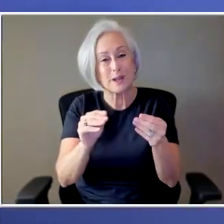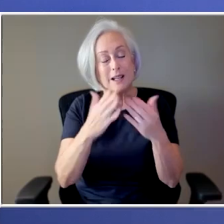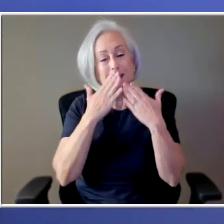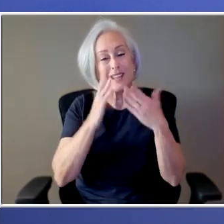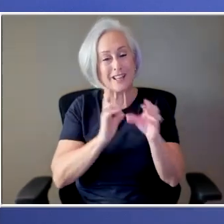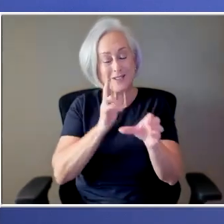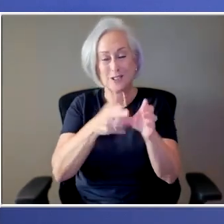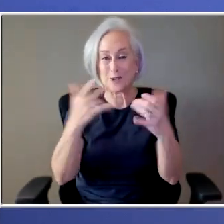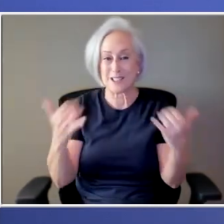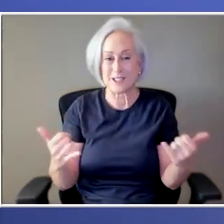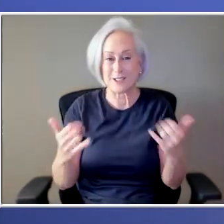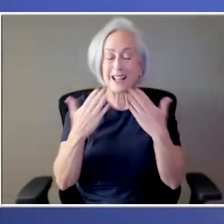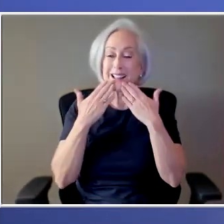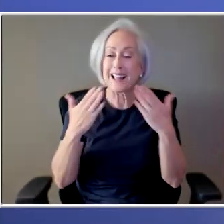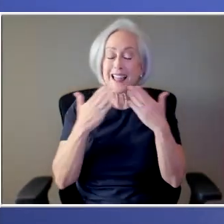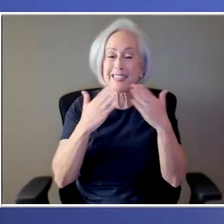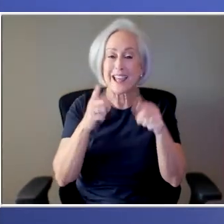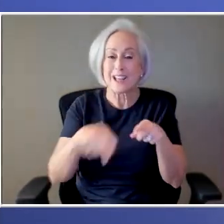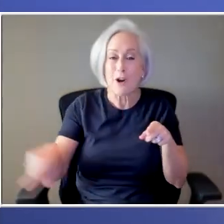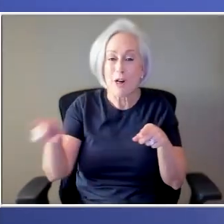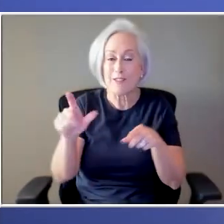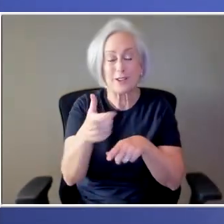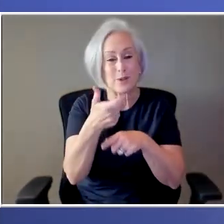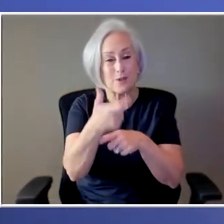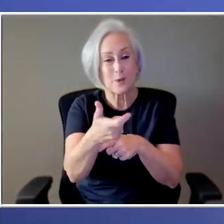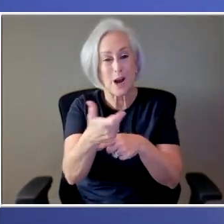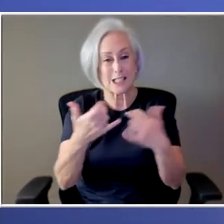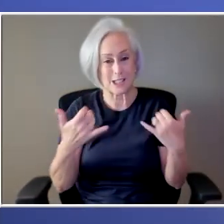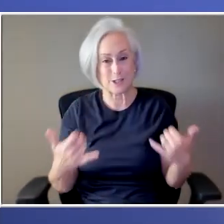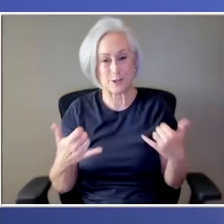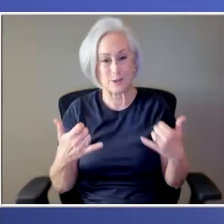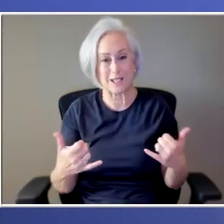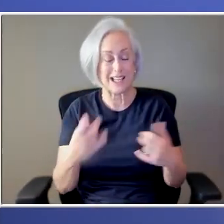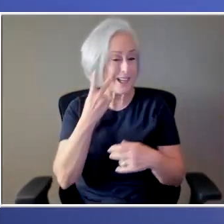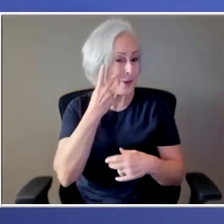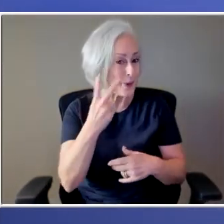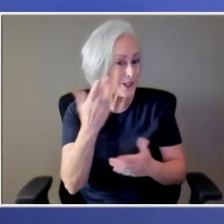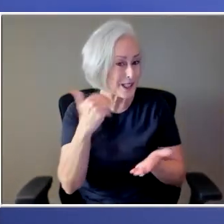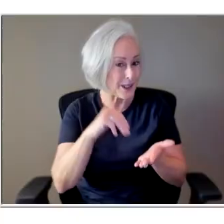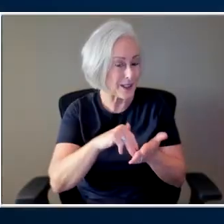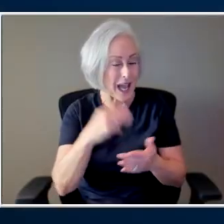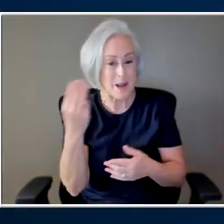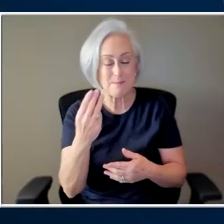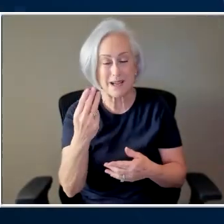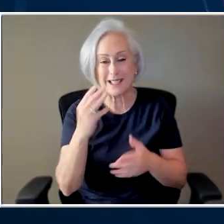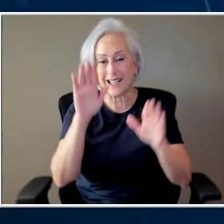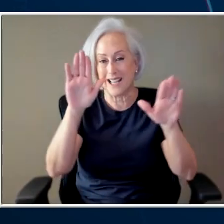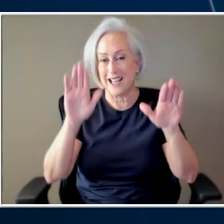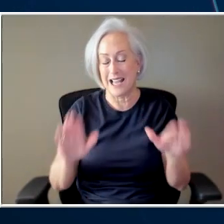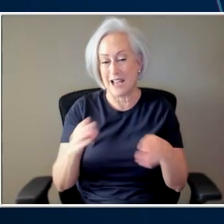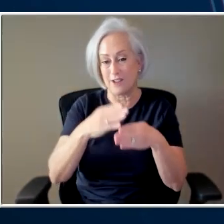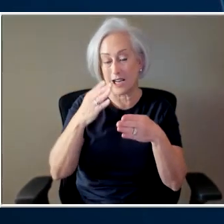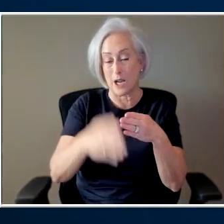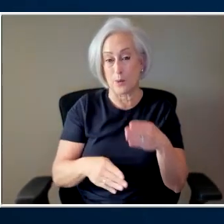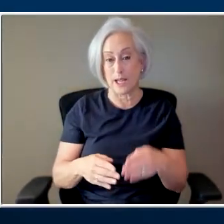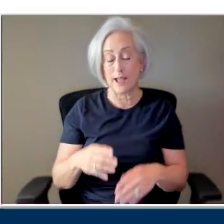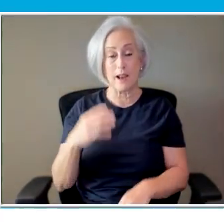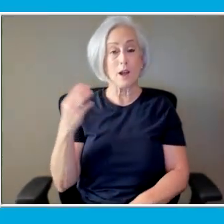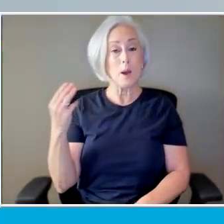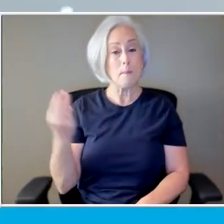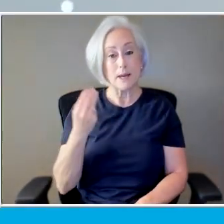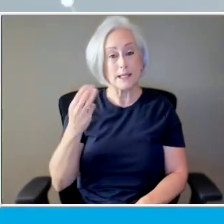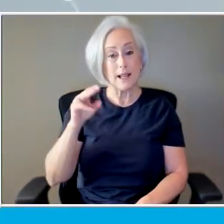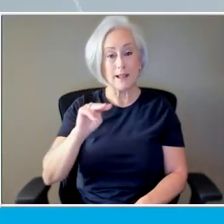thank all of our viewers for being with us today, and we'll see you back here on Monday. Have a great weekend. Coming up Monday on the Morning Medical